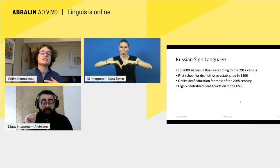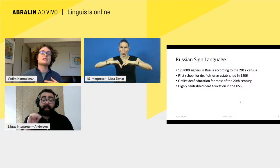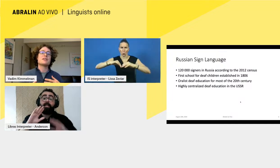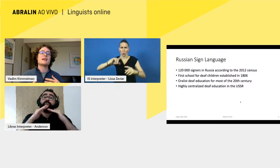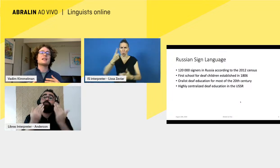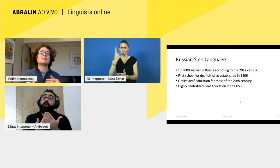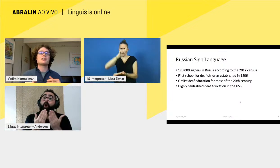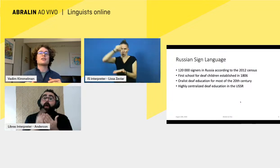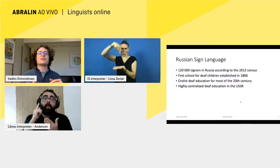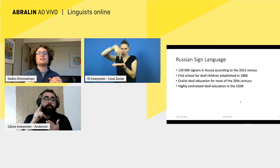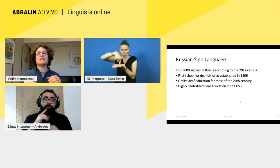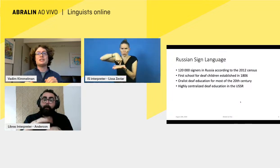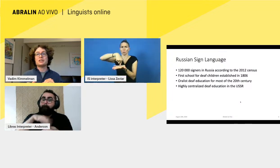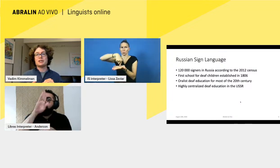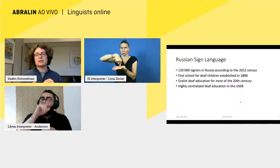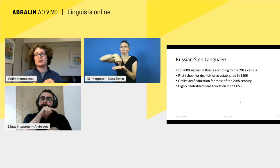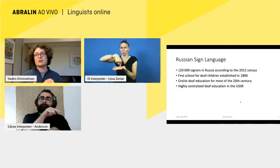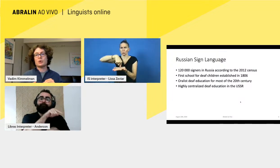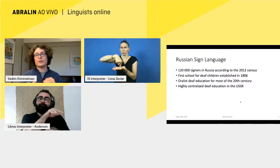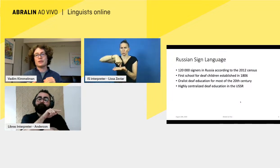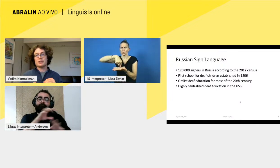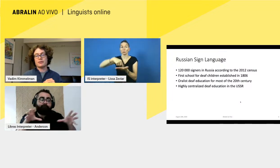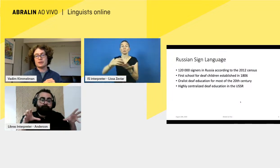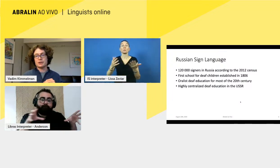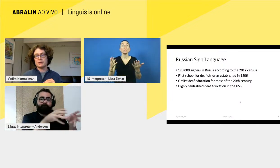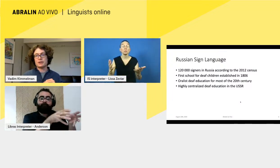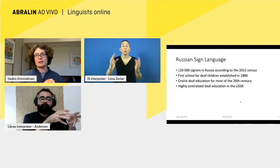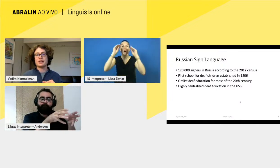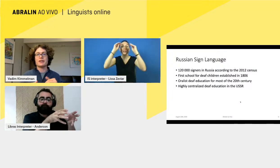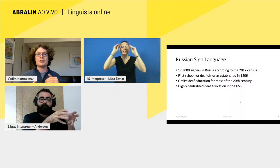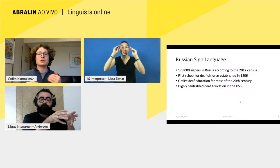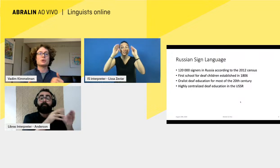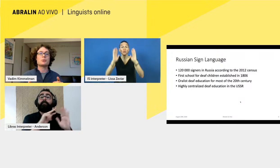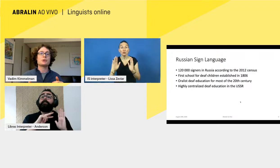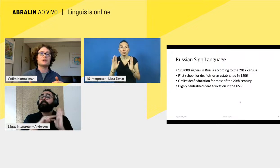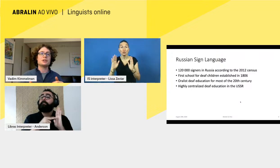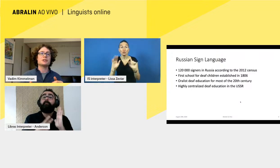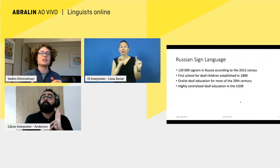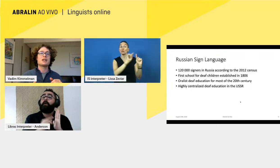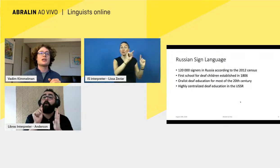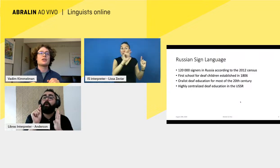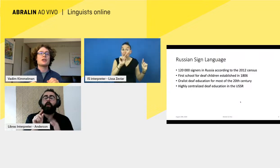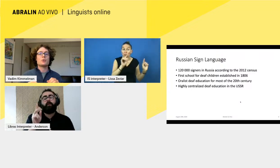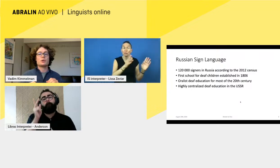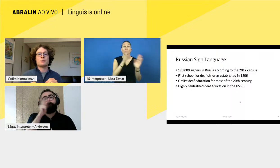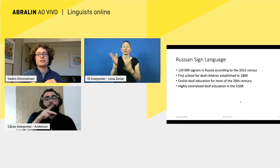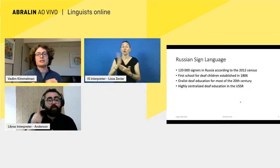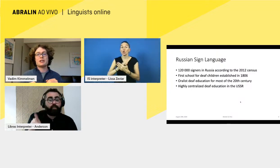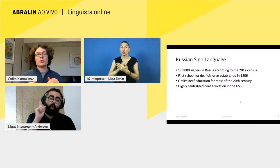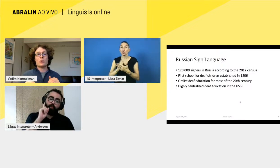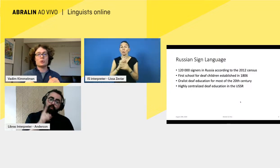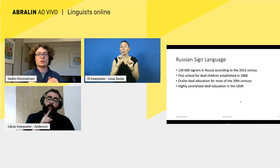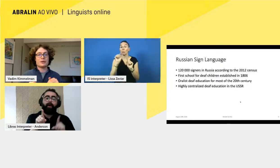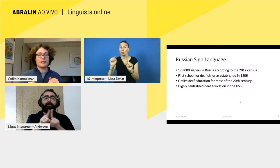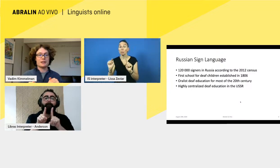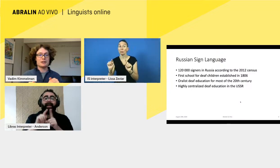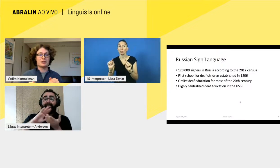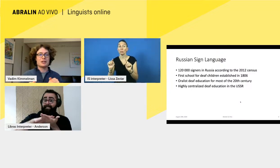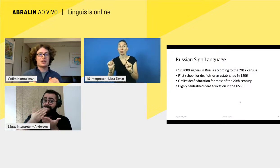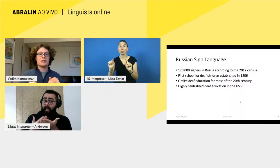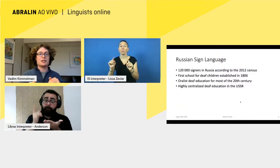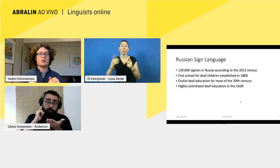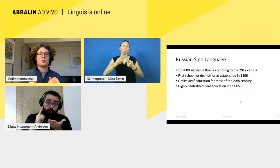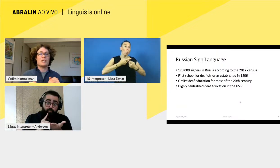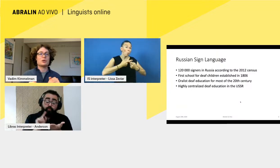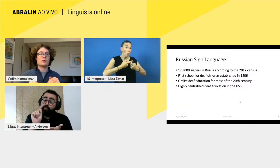that means that the teachers of the deaf children and the interpreters, they were basically all